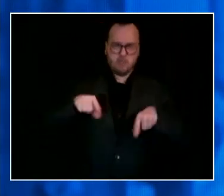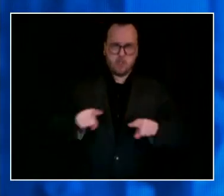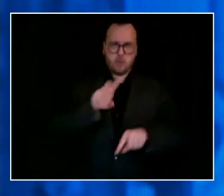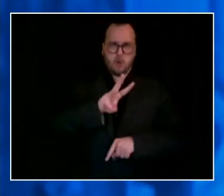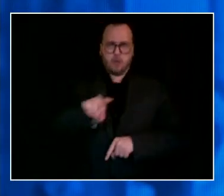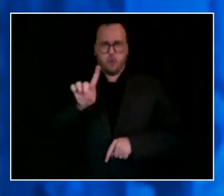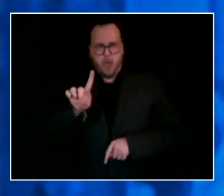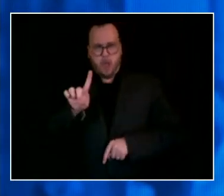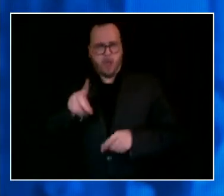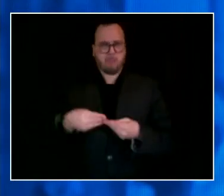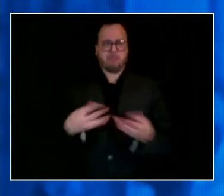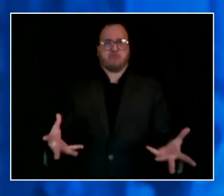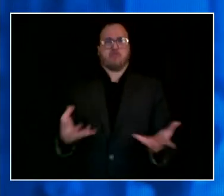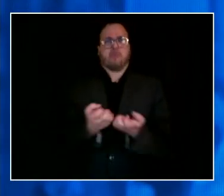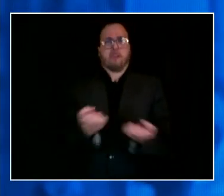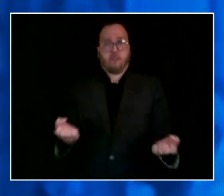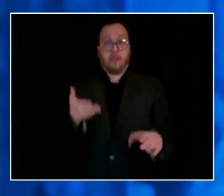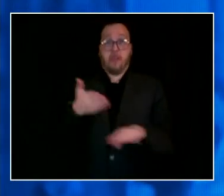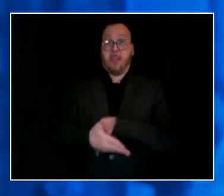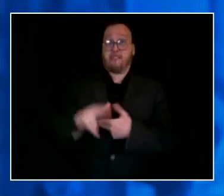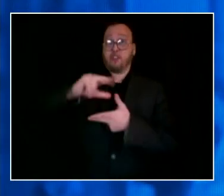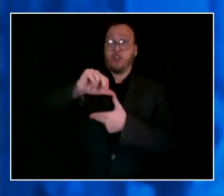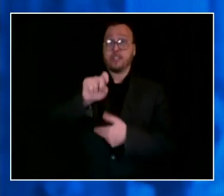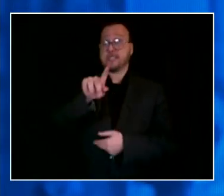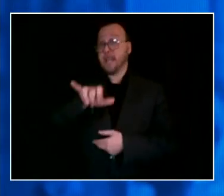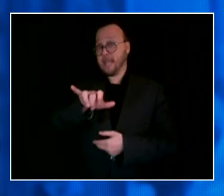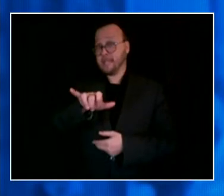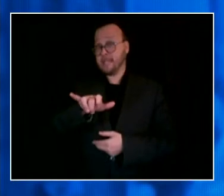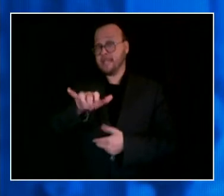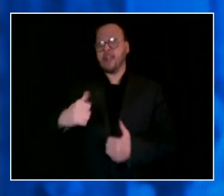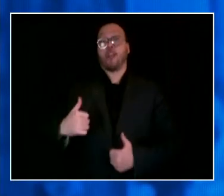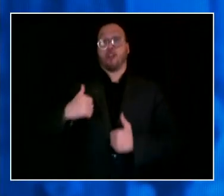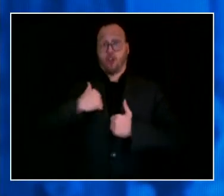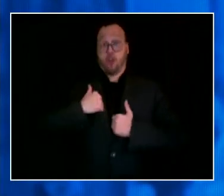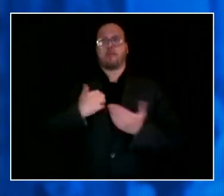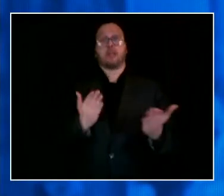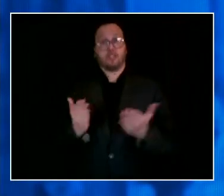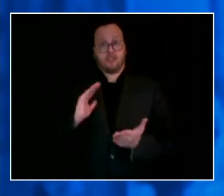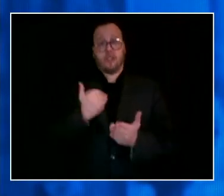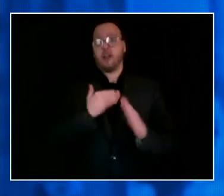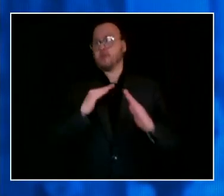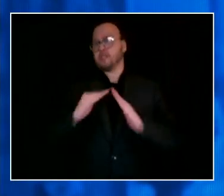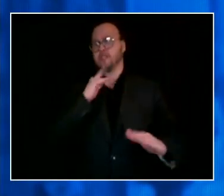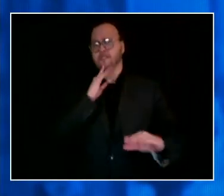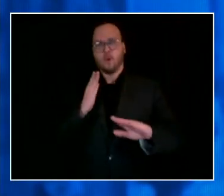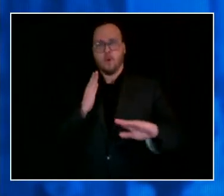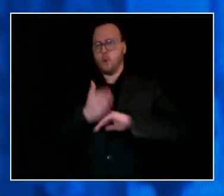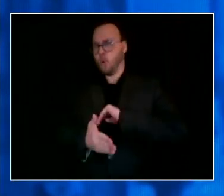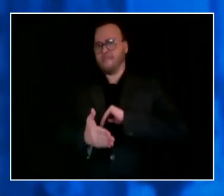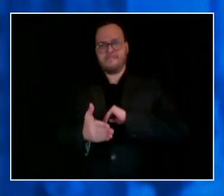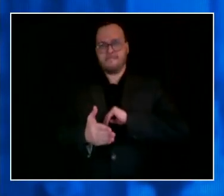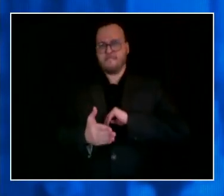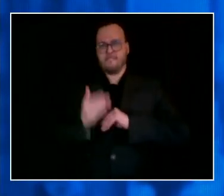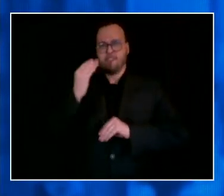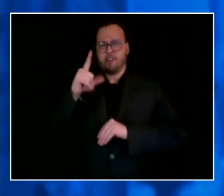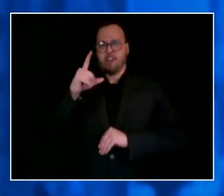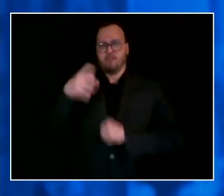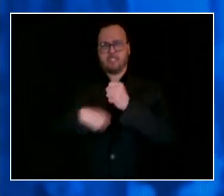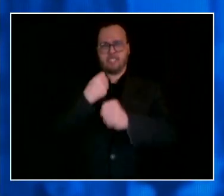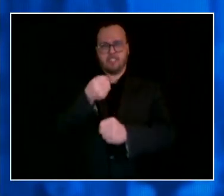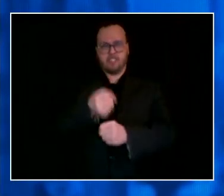distributing supplies after Hurricane Sandy, the Army has served our city for more than a century. With